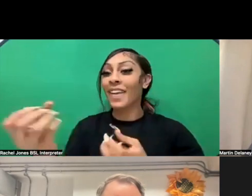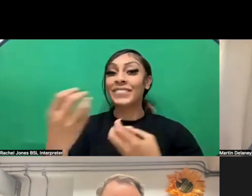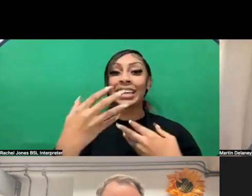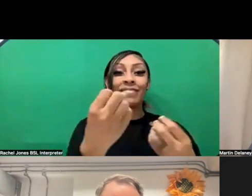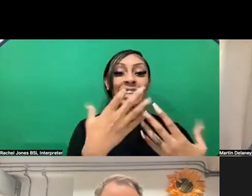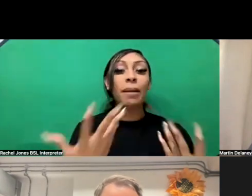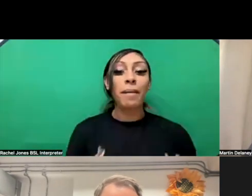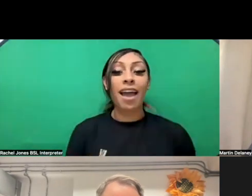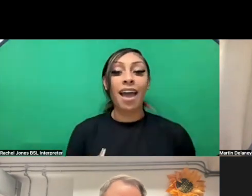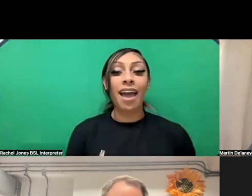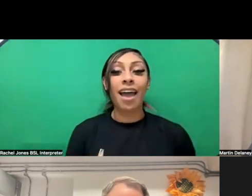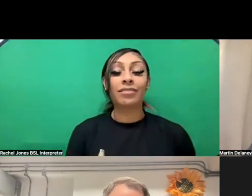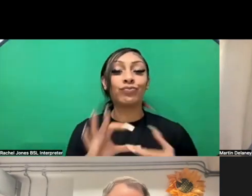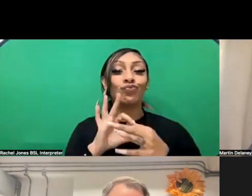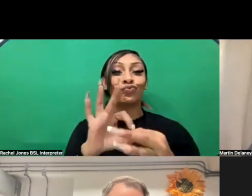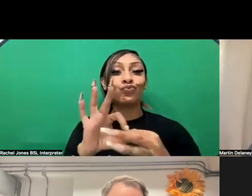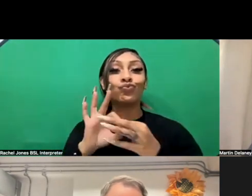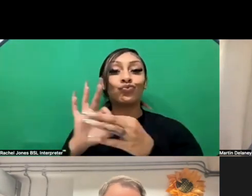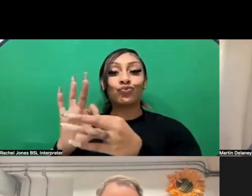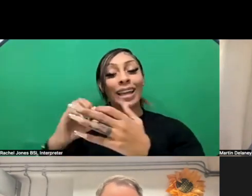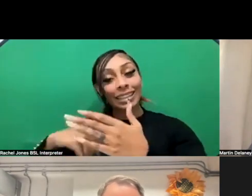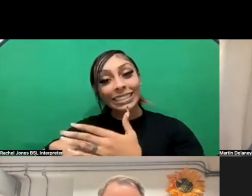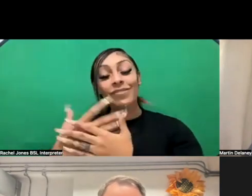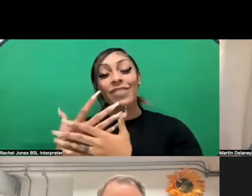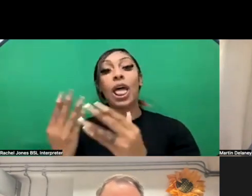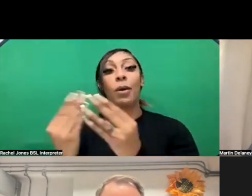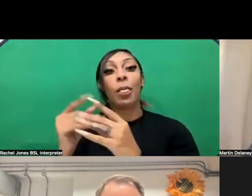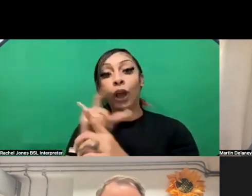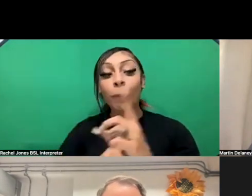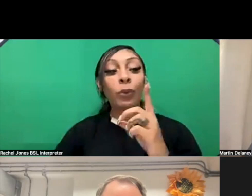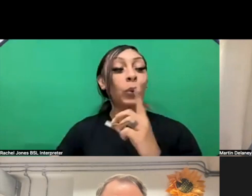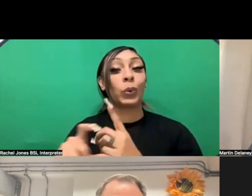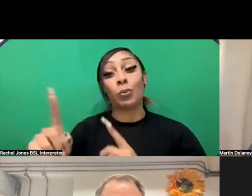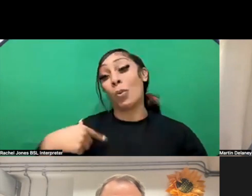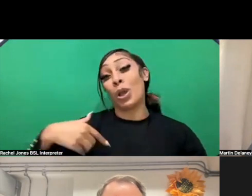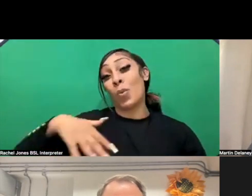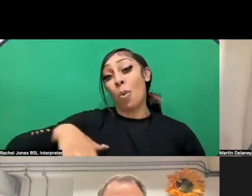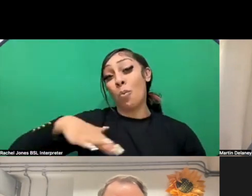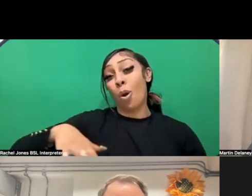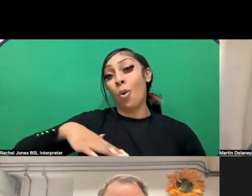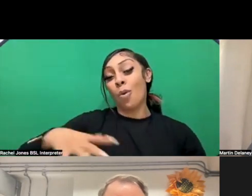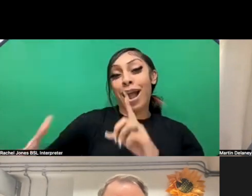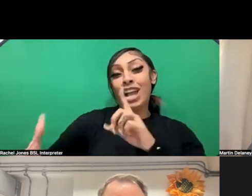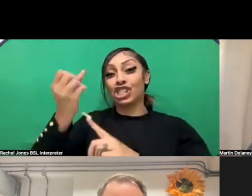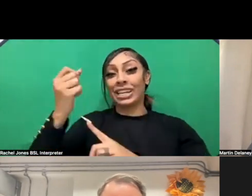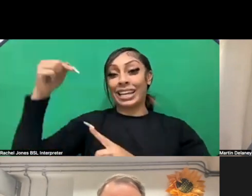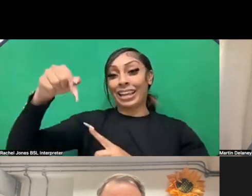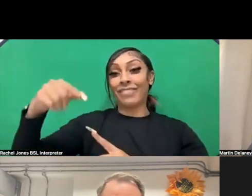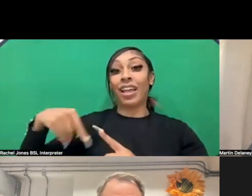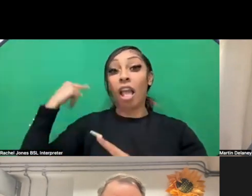hopefully engaging developers with the community, which is kind of what we're really trying to do here from London,